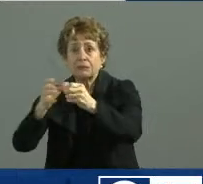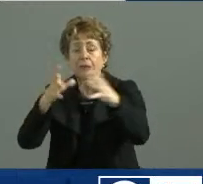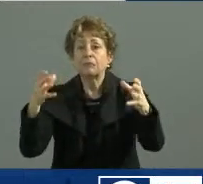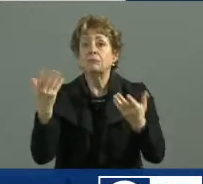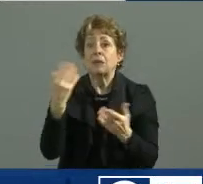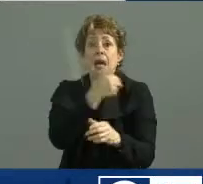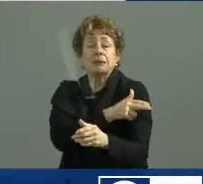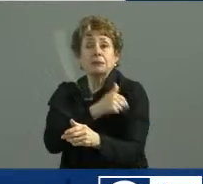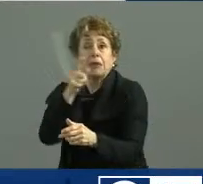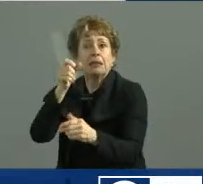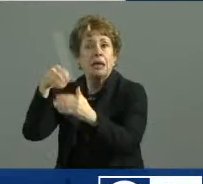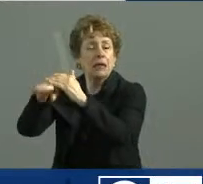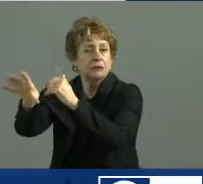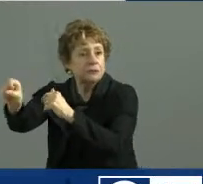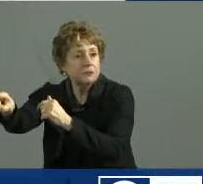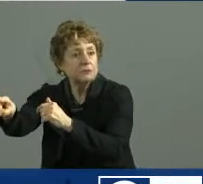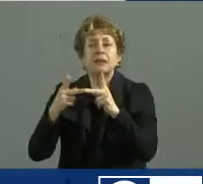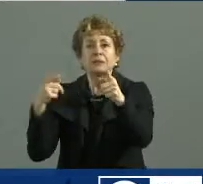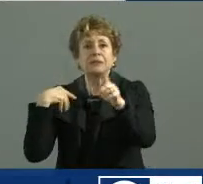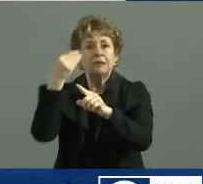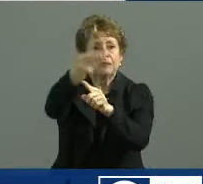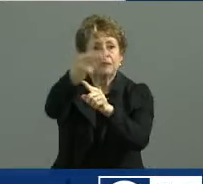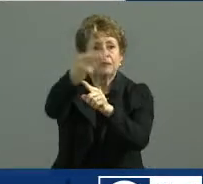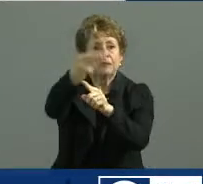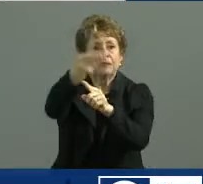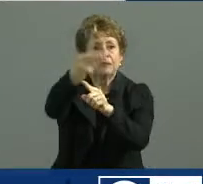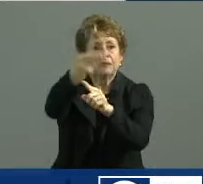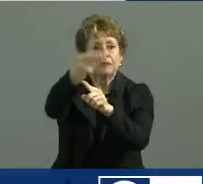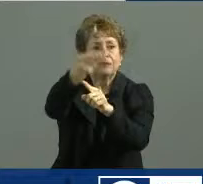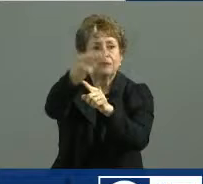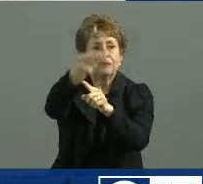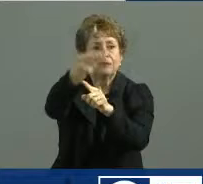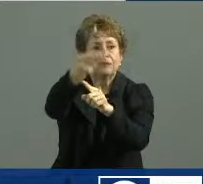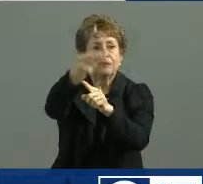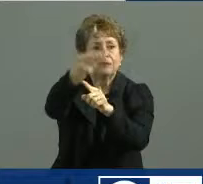places of employment, pharmacies, community.